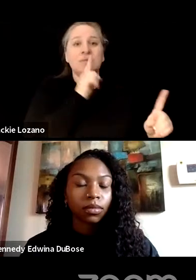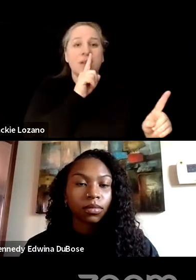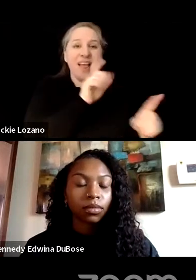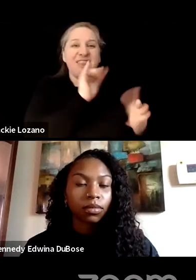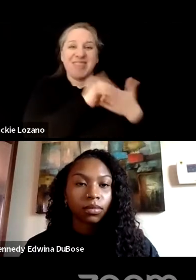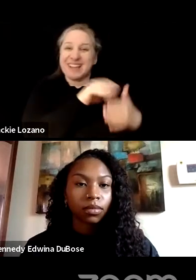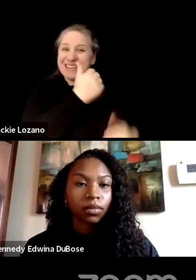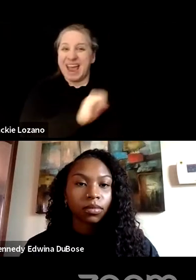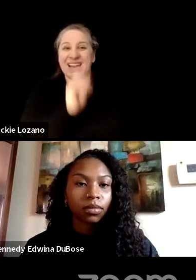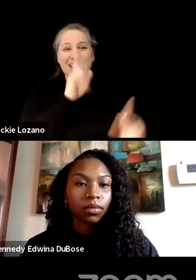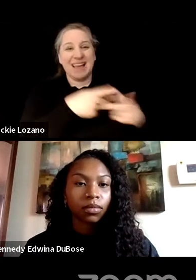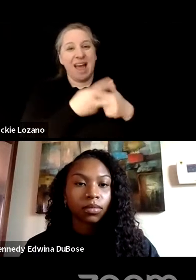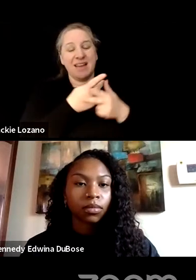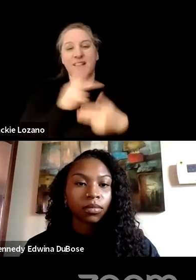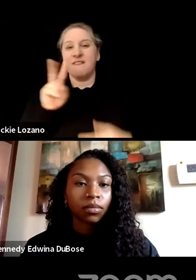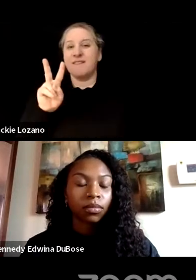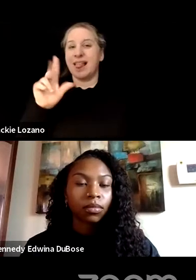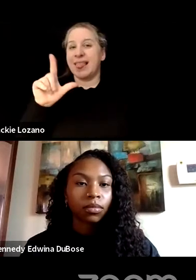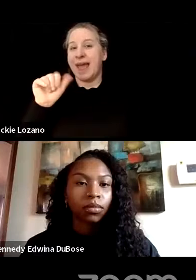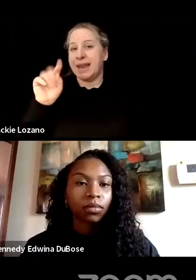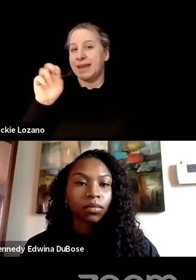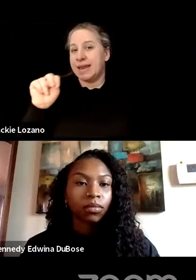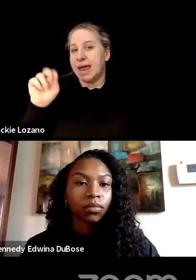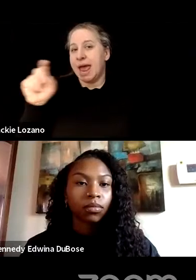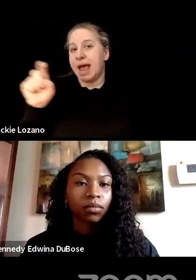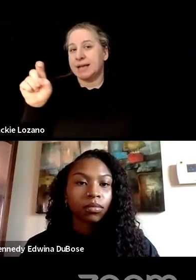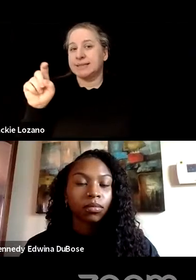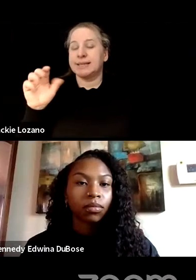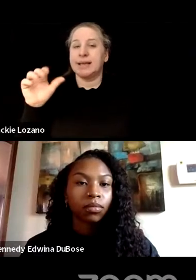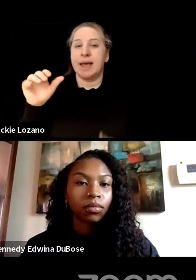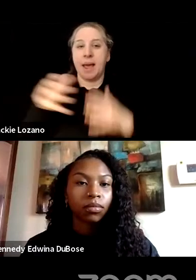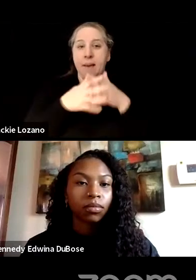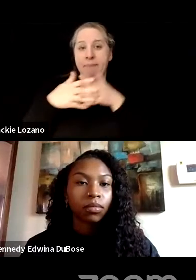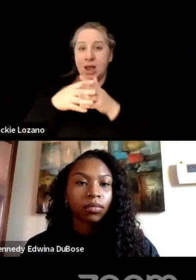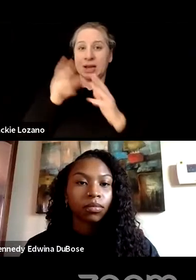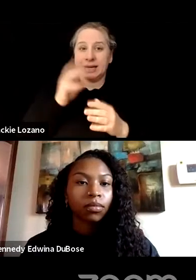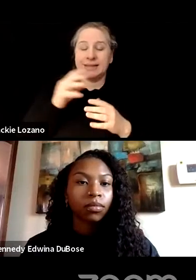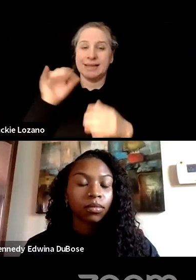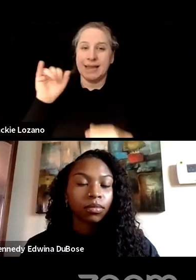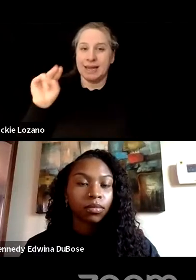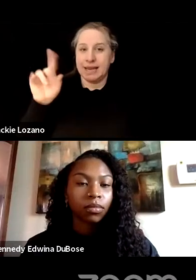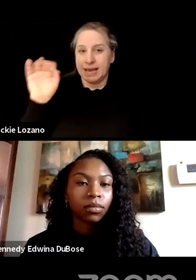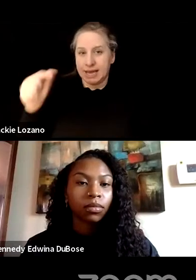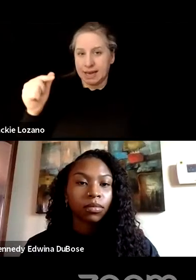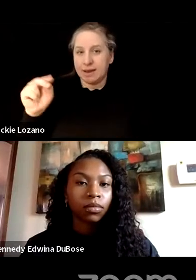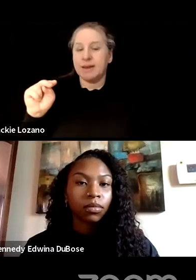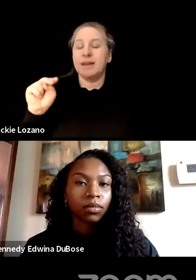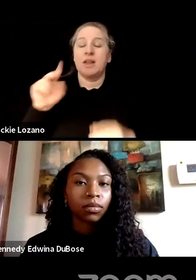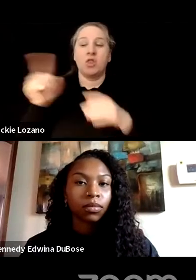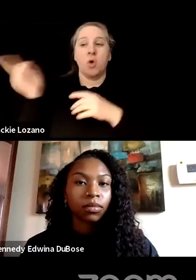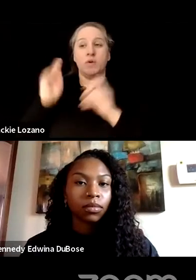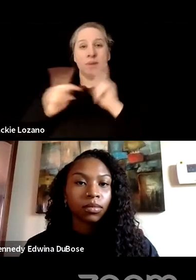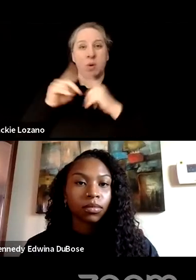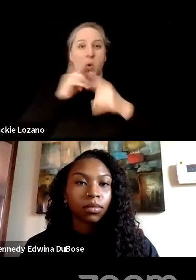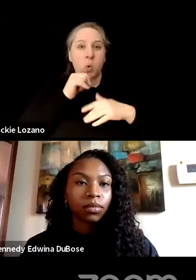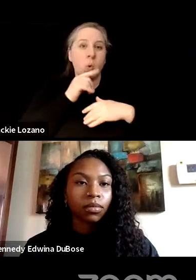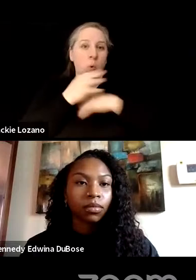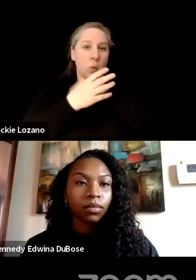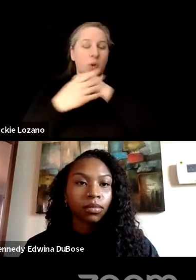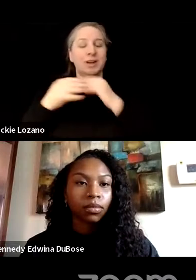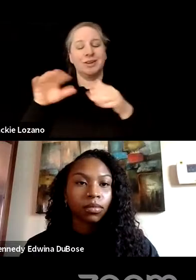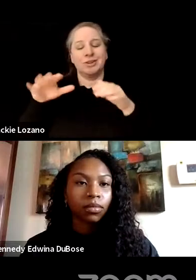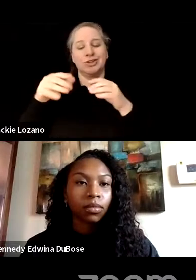marginalized, vulnerable populations, Latinx, American Indians, those who are socioeconomically disadvantaged, the LGBTQ plus